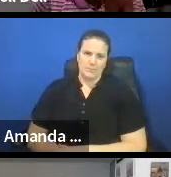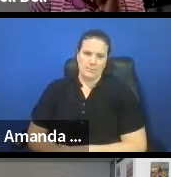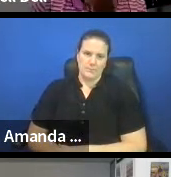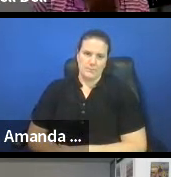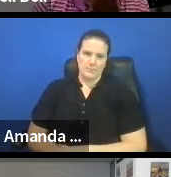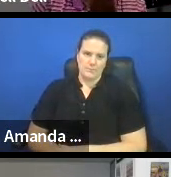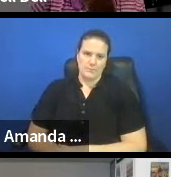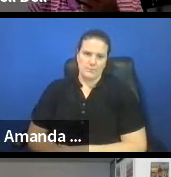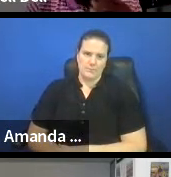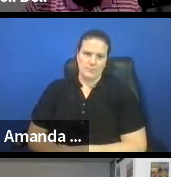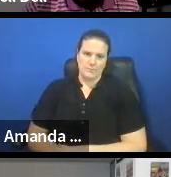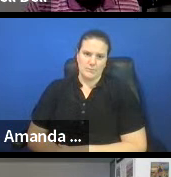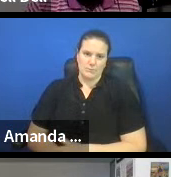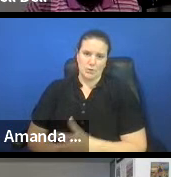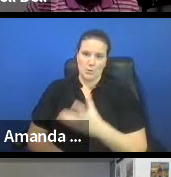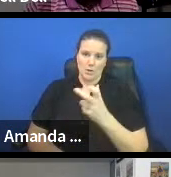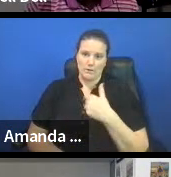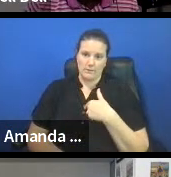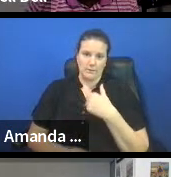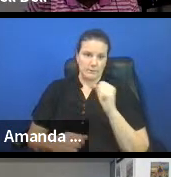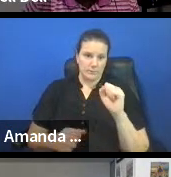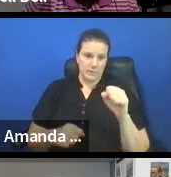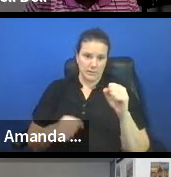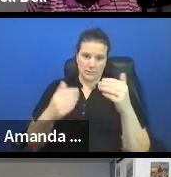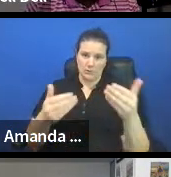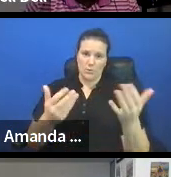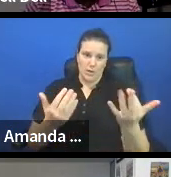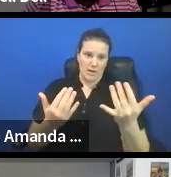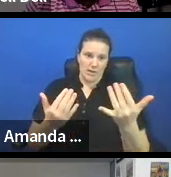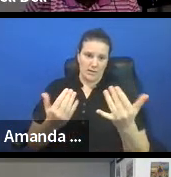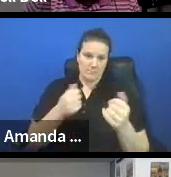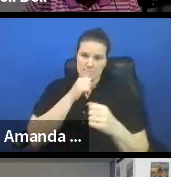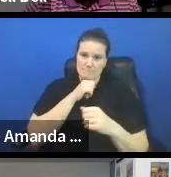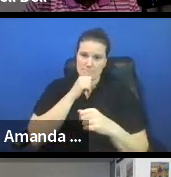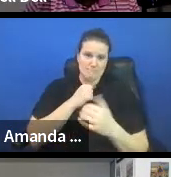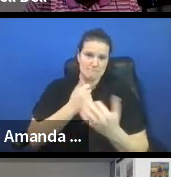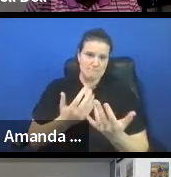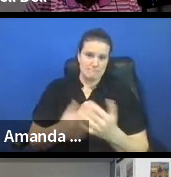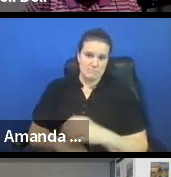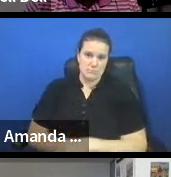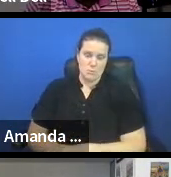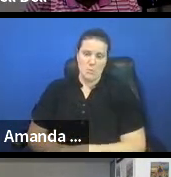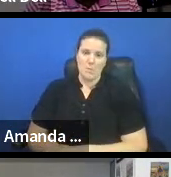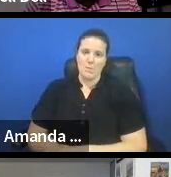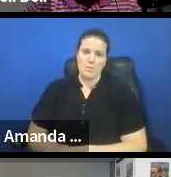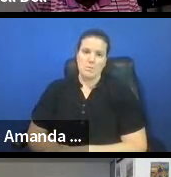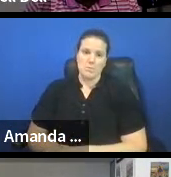You want to hear from me? We do. We are okay. waiting with bated breath.